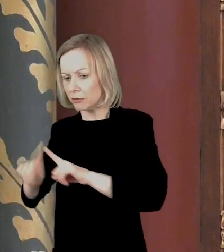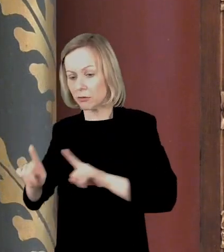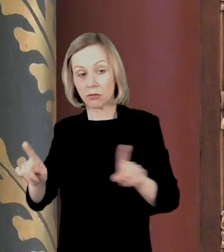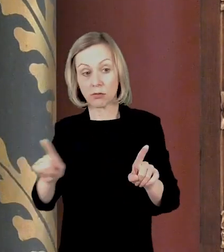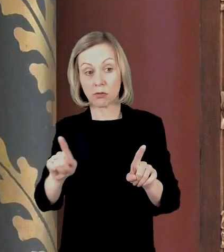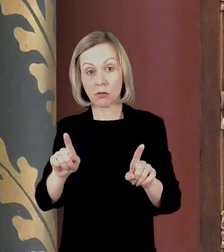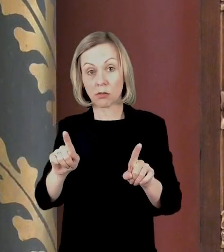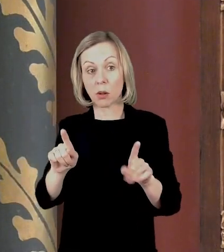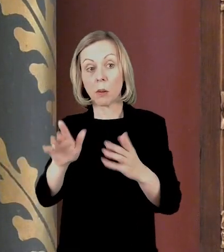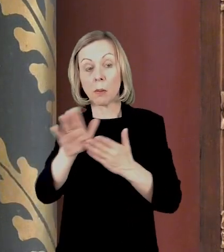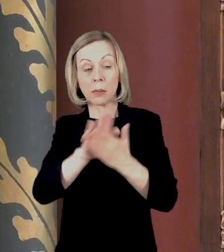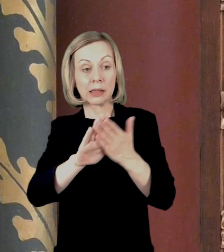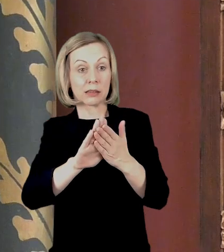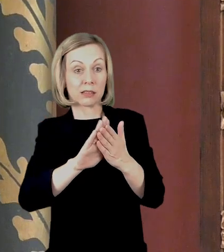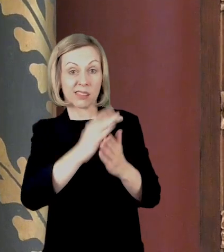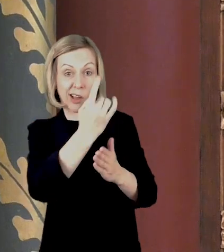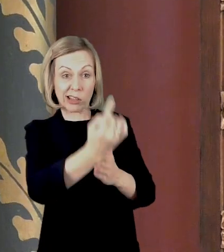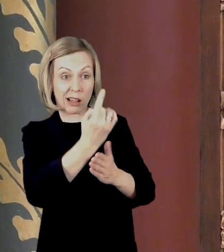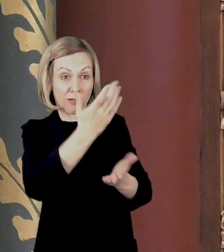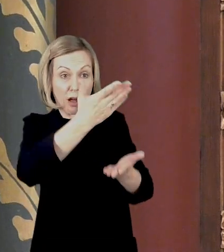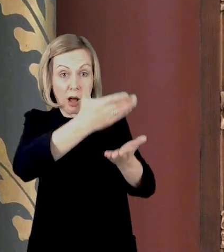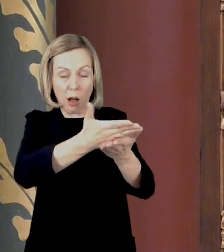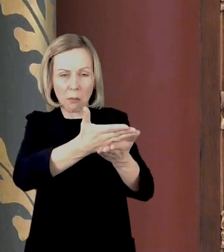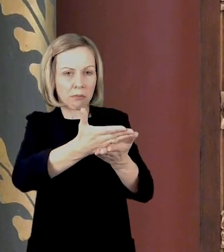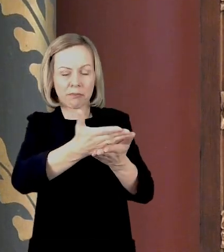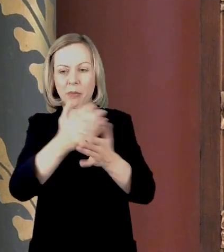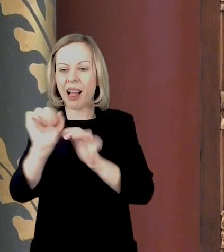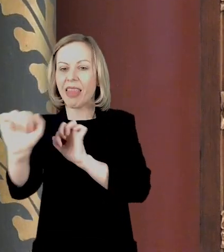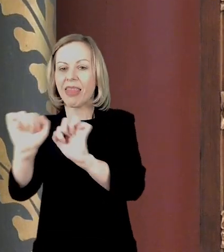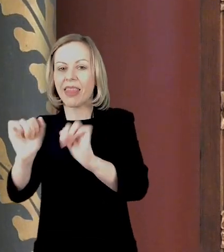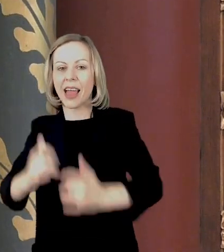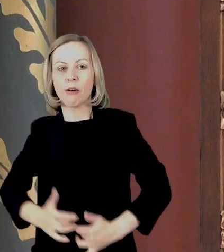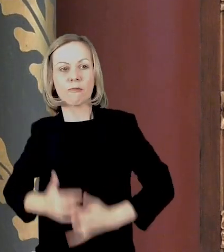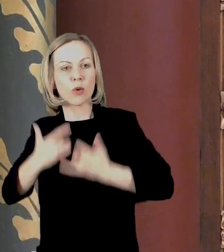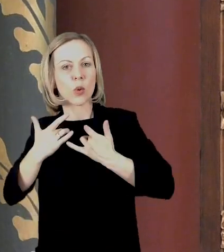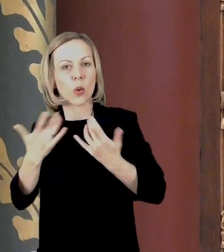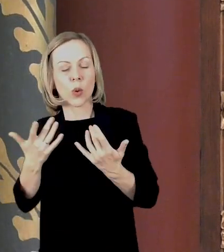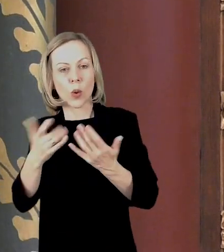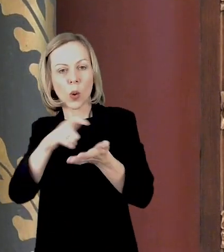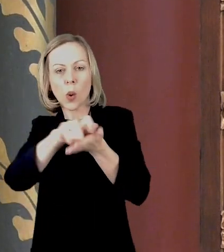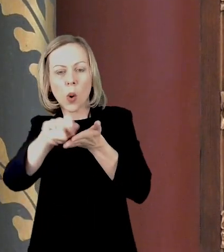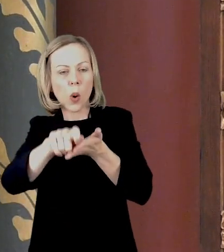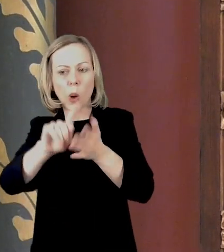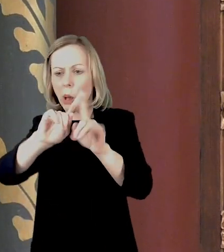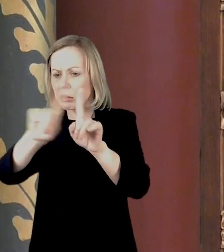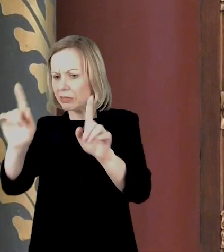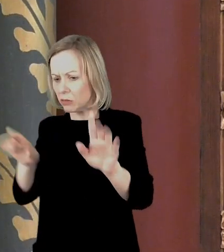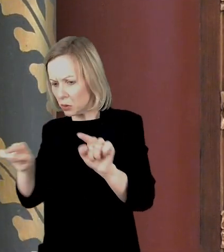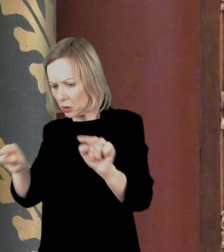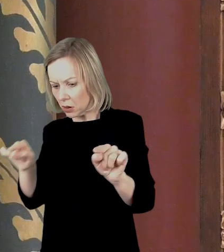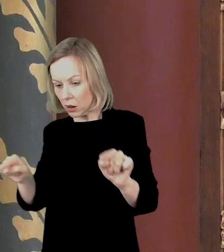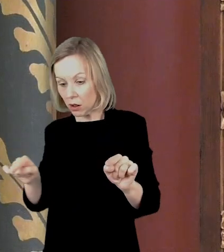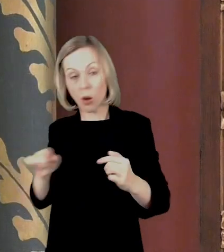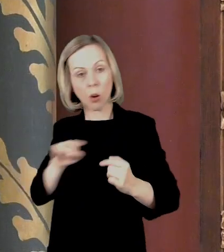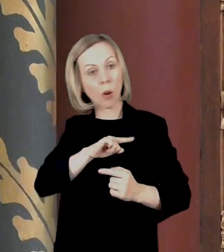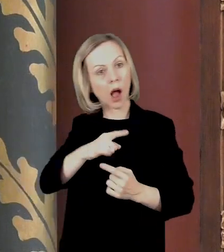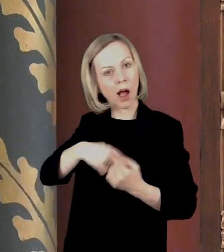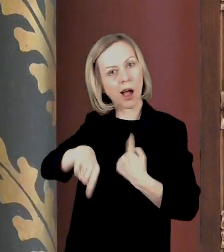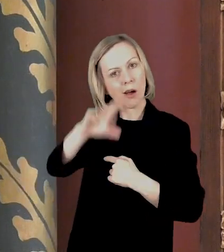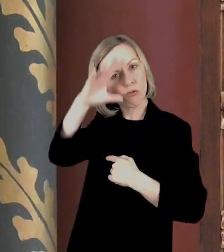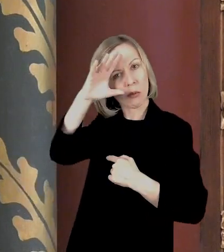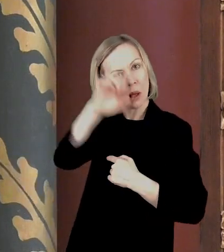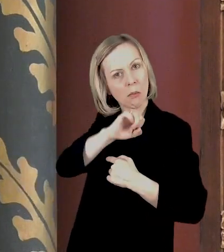rewrite versions of who she was, because the way we remember is very human and says as much about